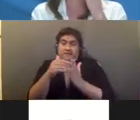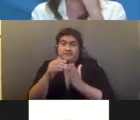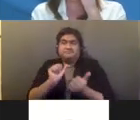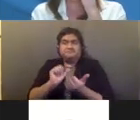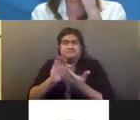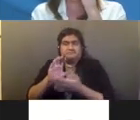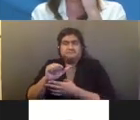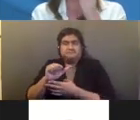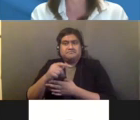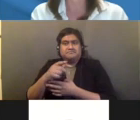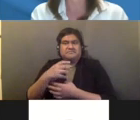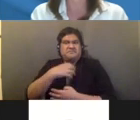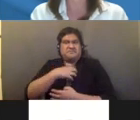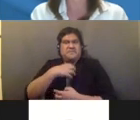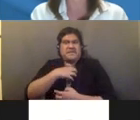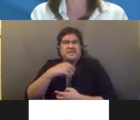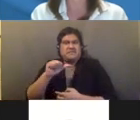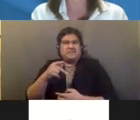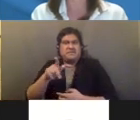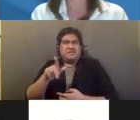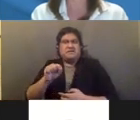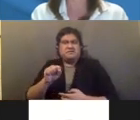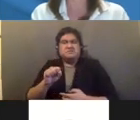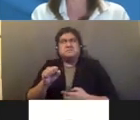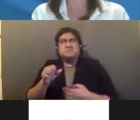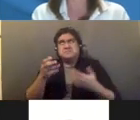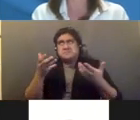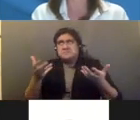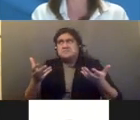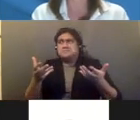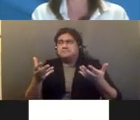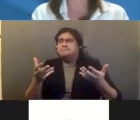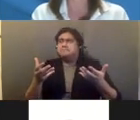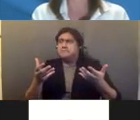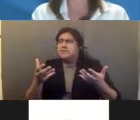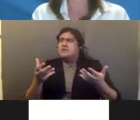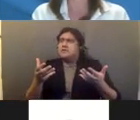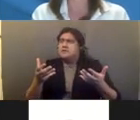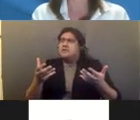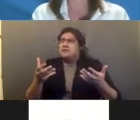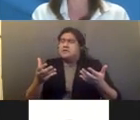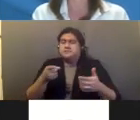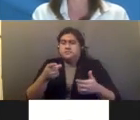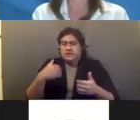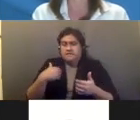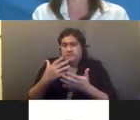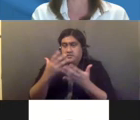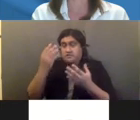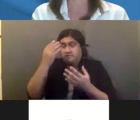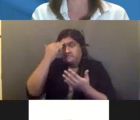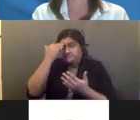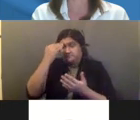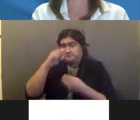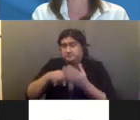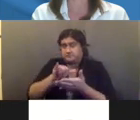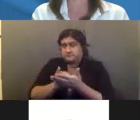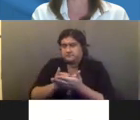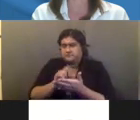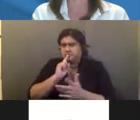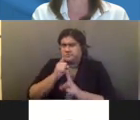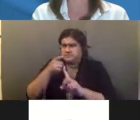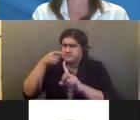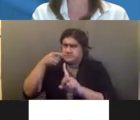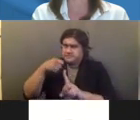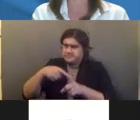We can tell there's definitely you have a lot of knowledge on that, and it's specific, and so that's